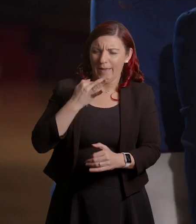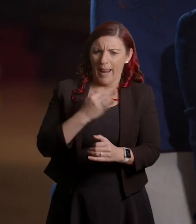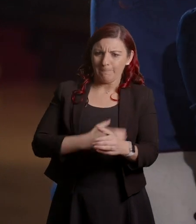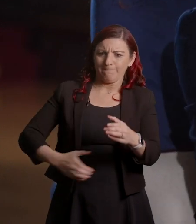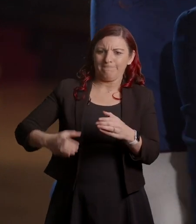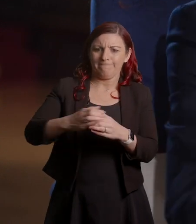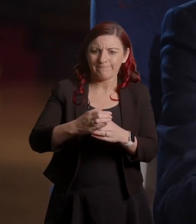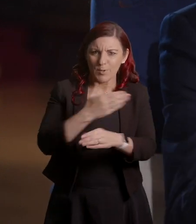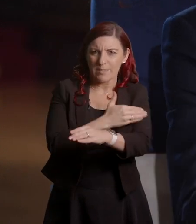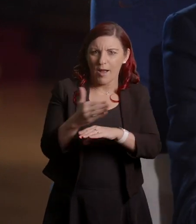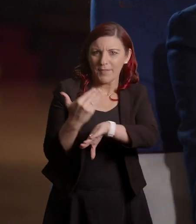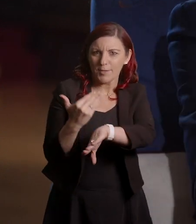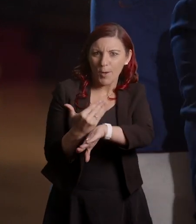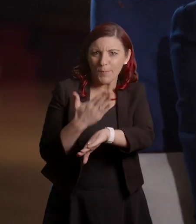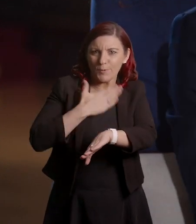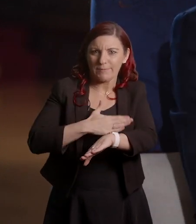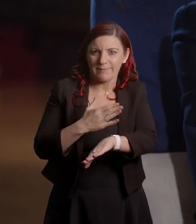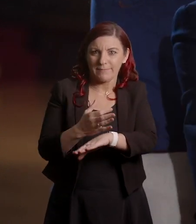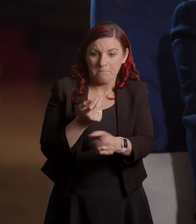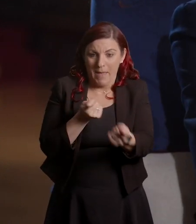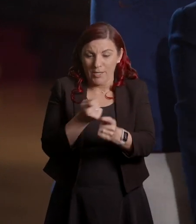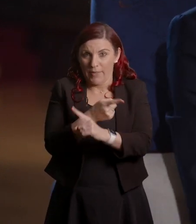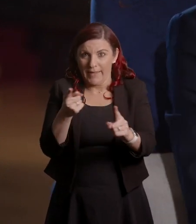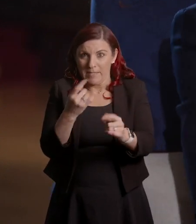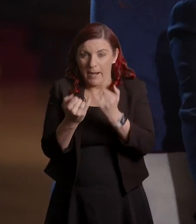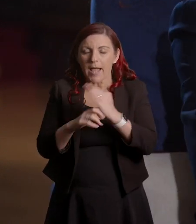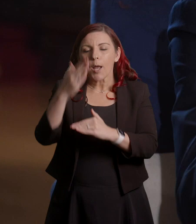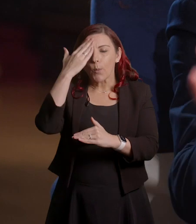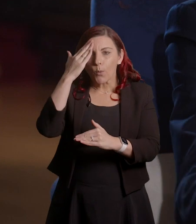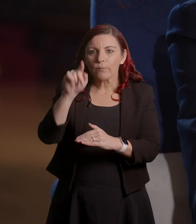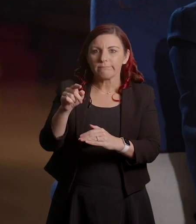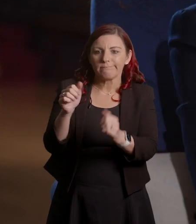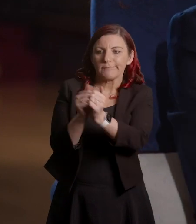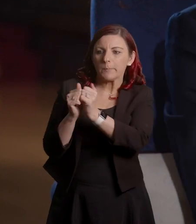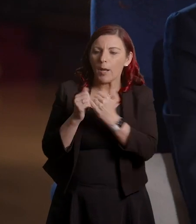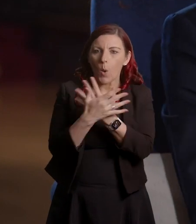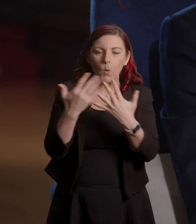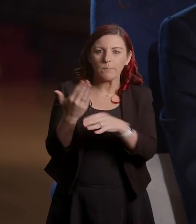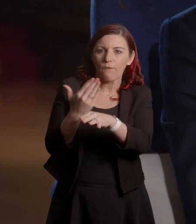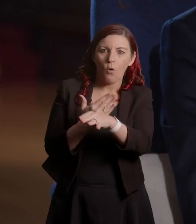in to the setup and getting, you know, managing these players? I know you've managed a lot of them at underage